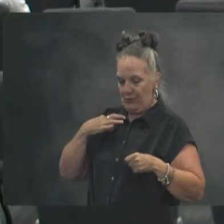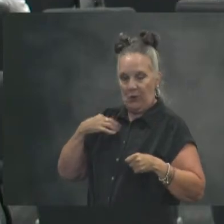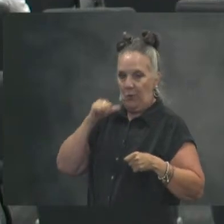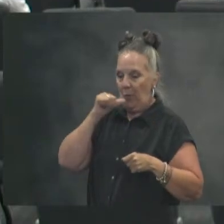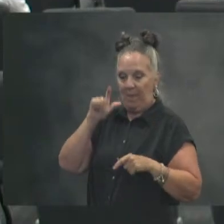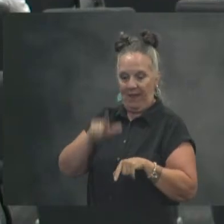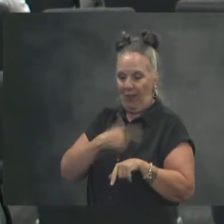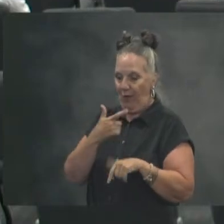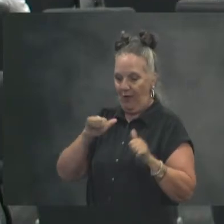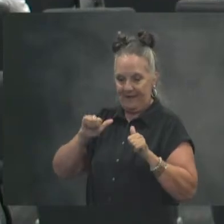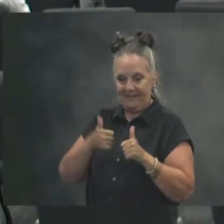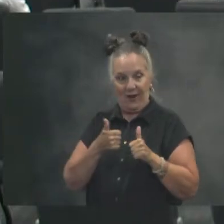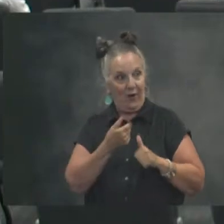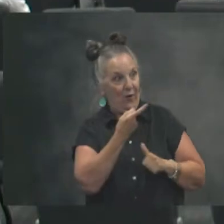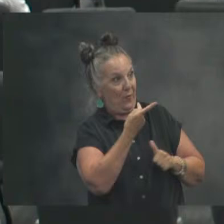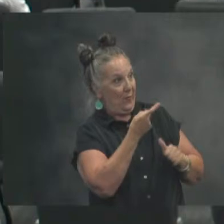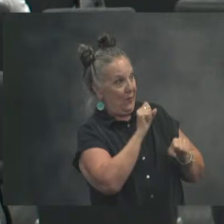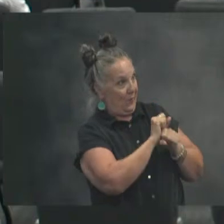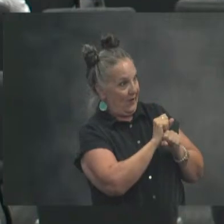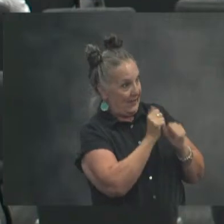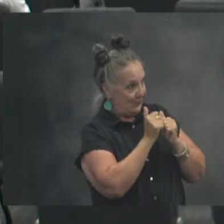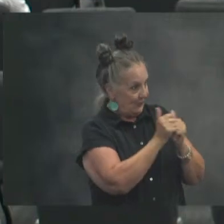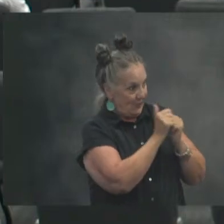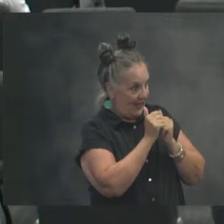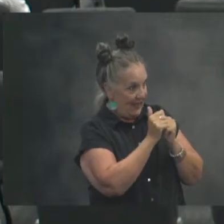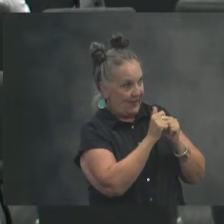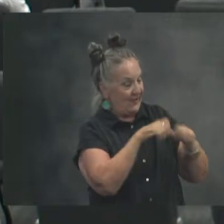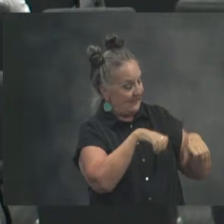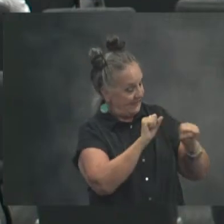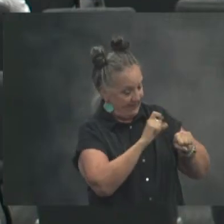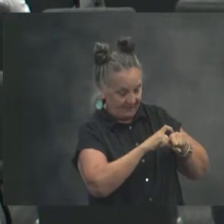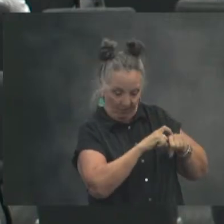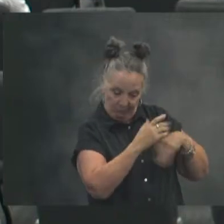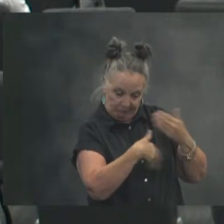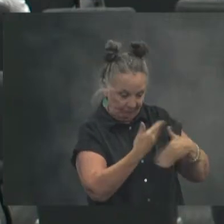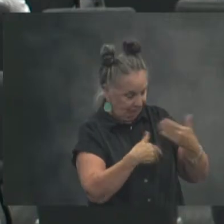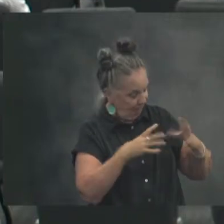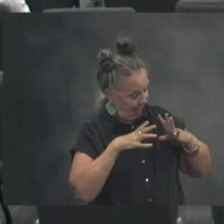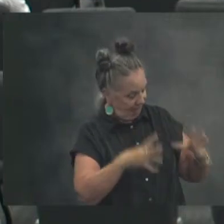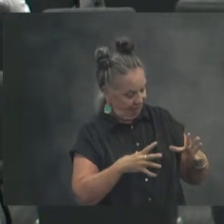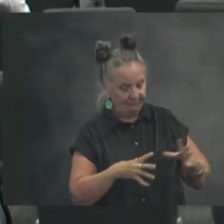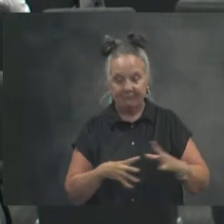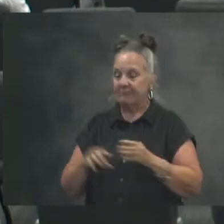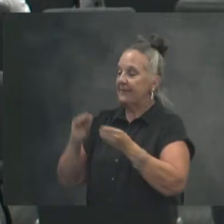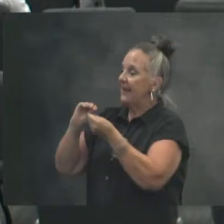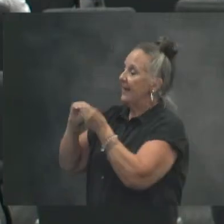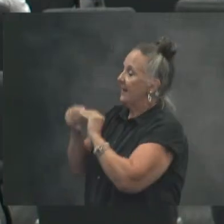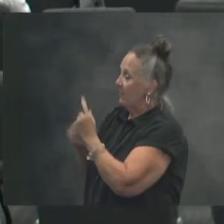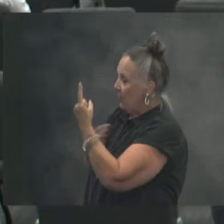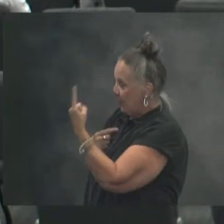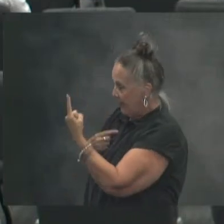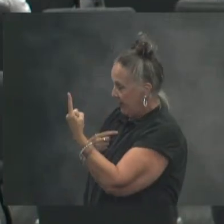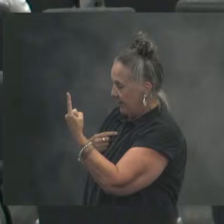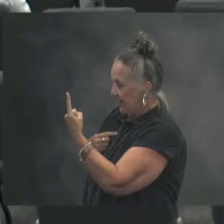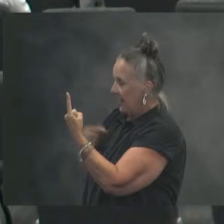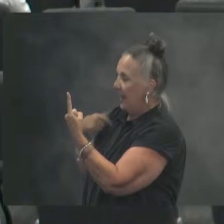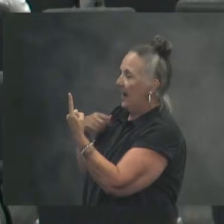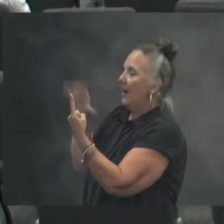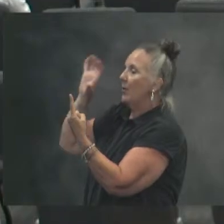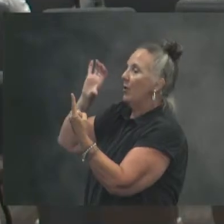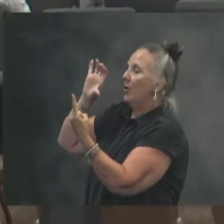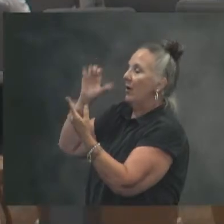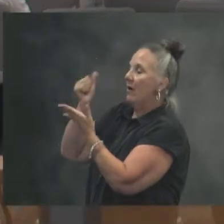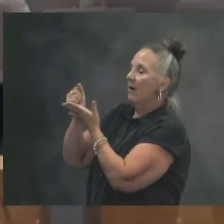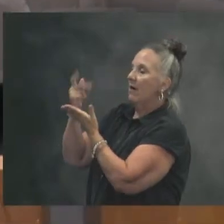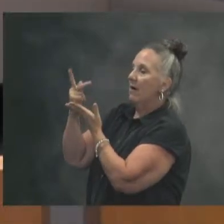challenging. We're working together. If it takes some time to do it, we can get it right. All right, motion number 1, I'm looking for the approval